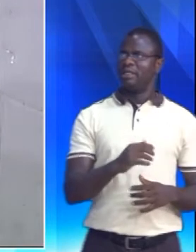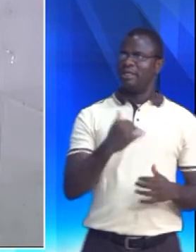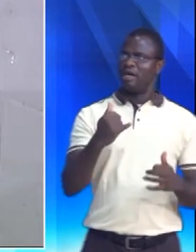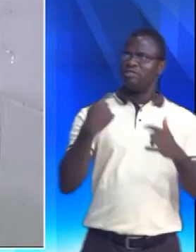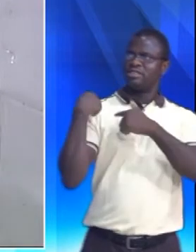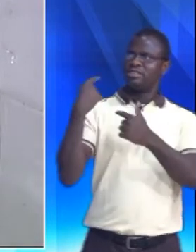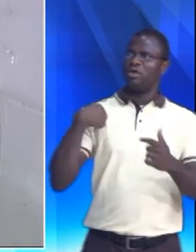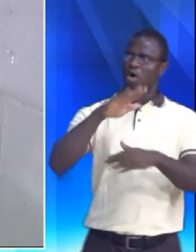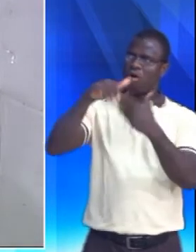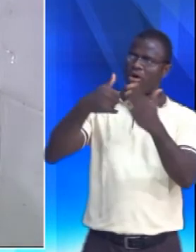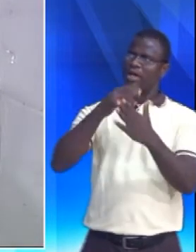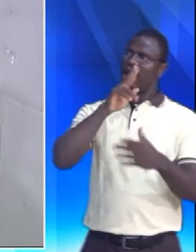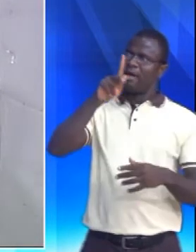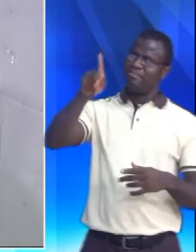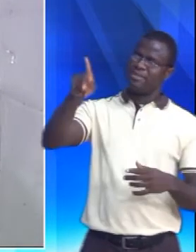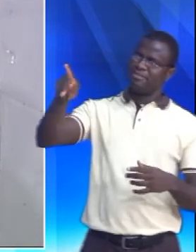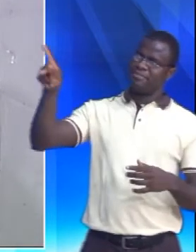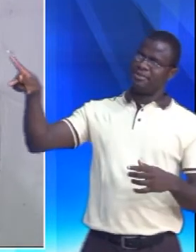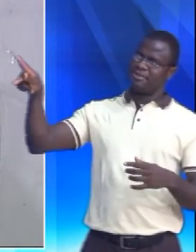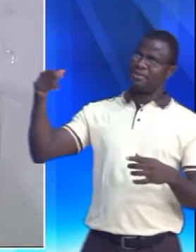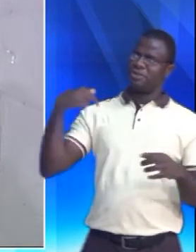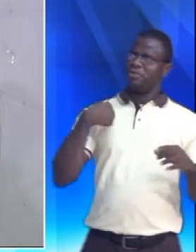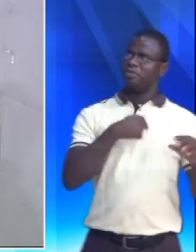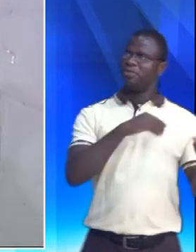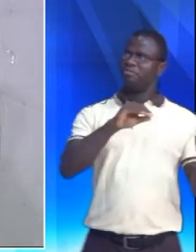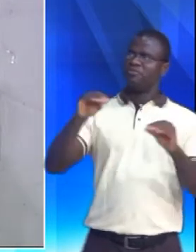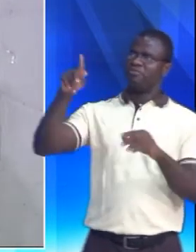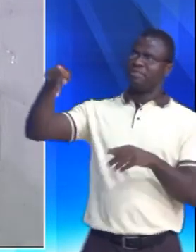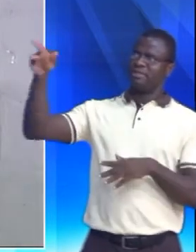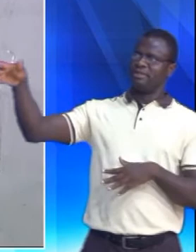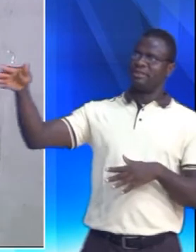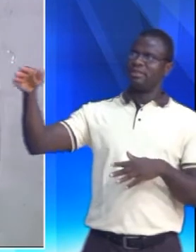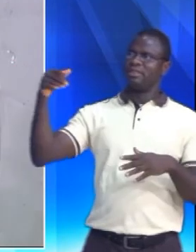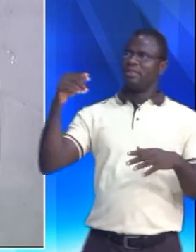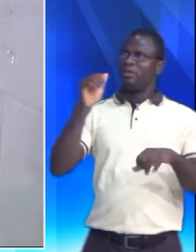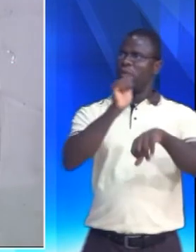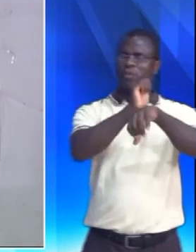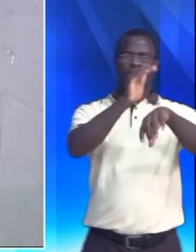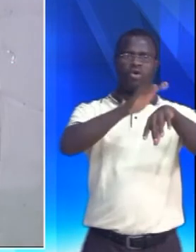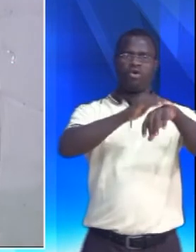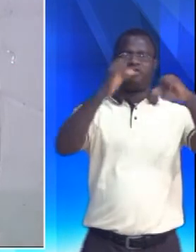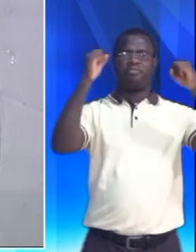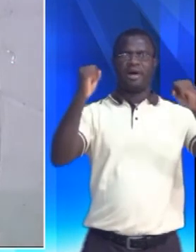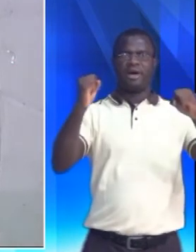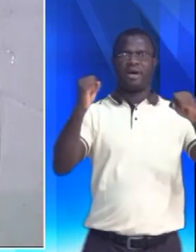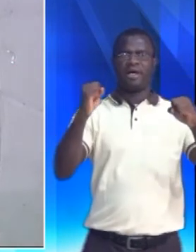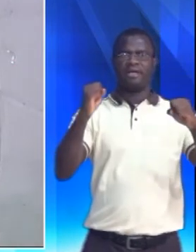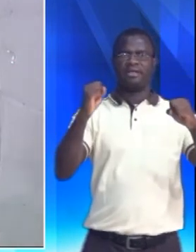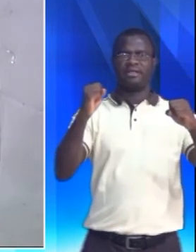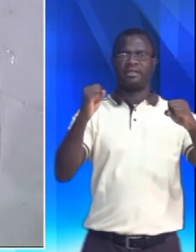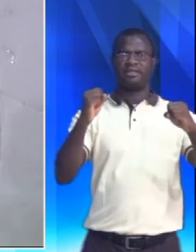bases. So we now have only one p. The rule is what? Is to add their